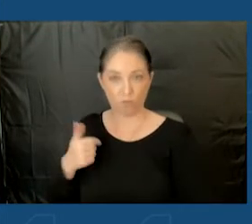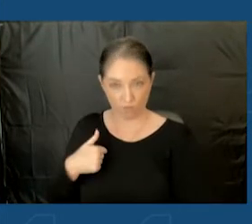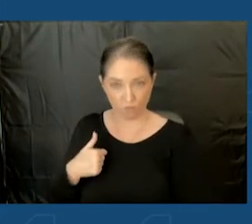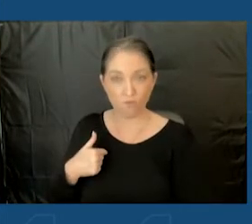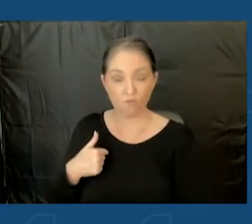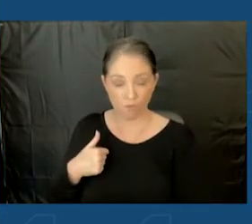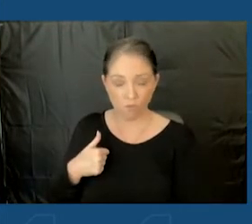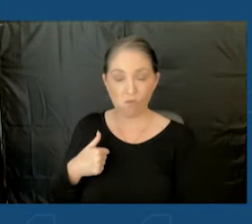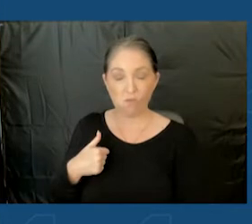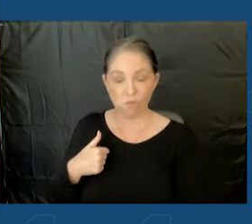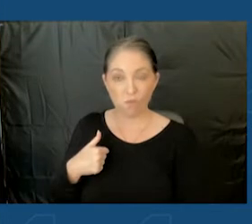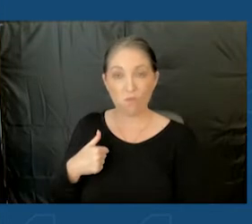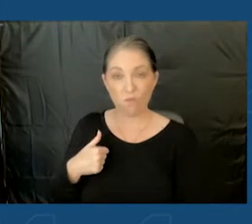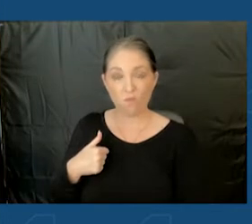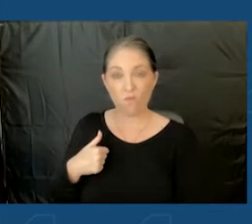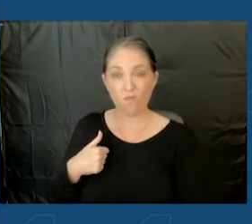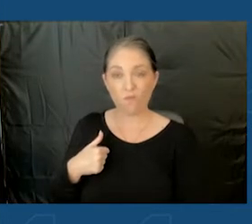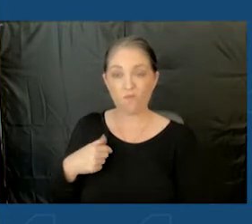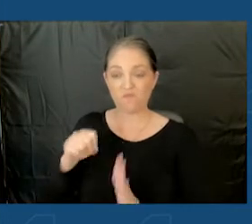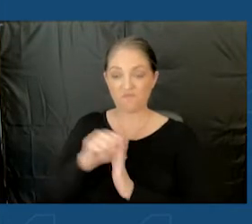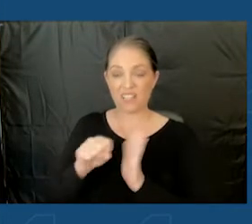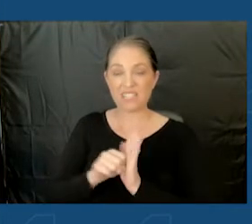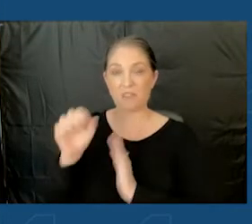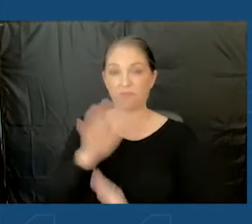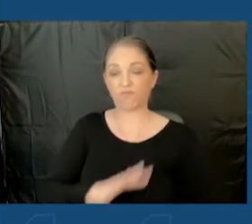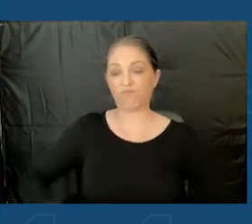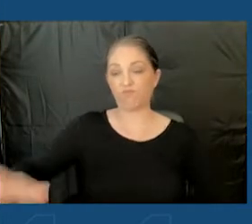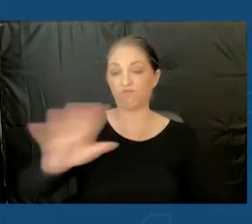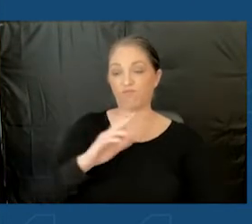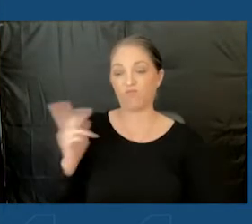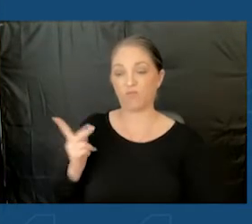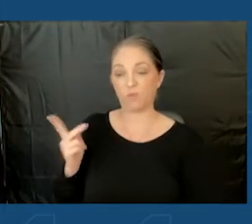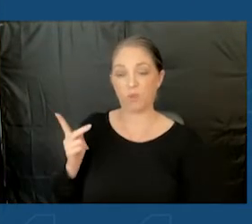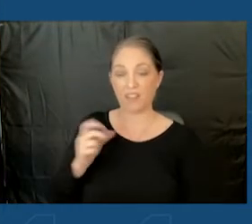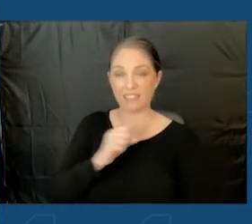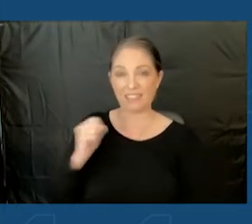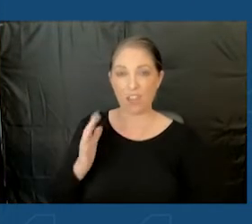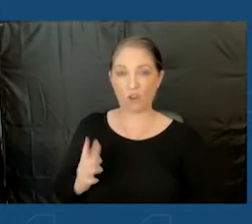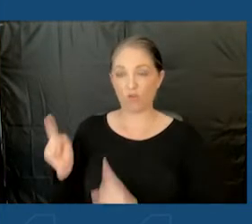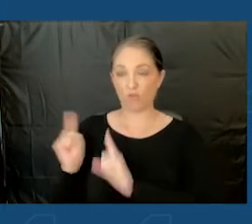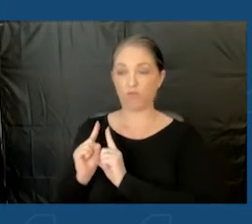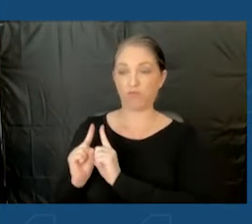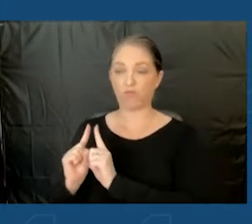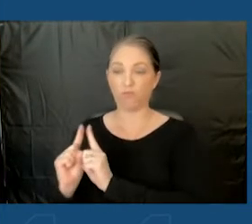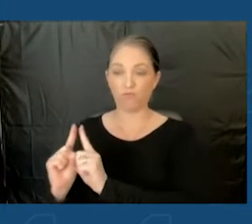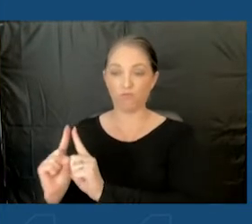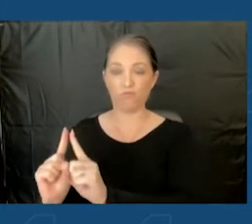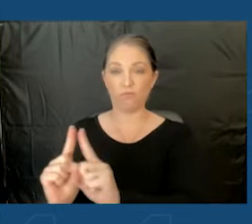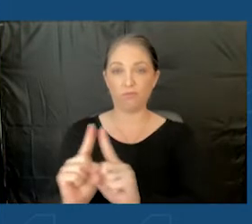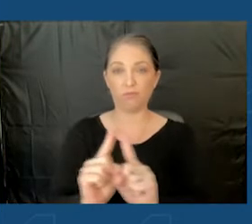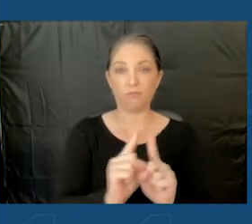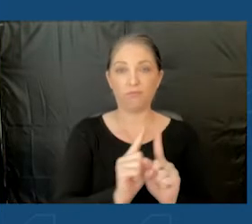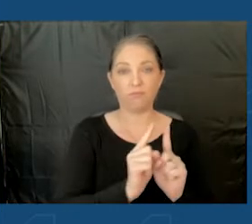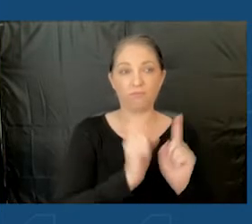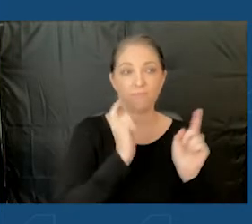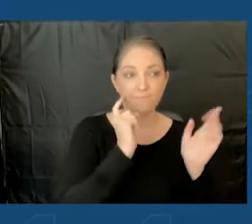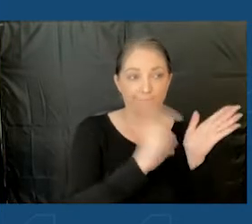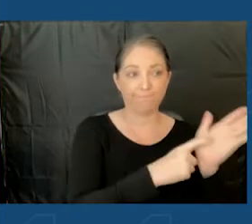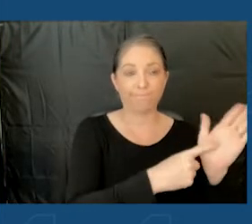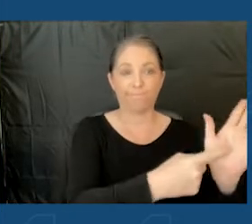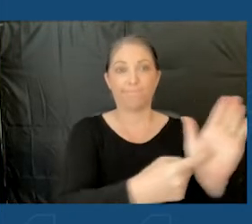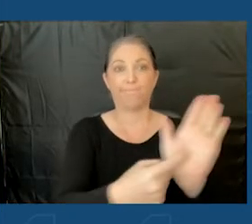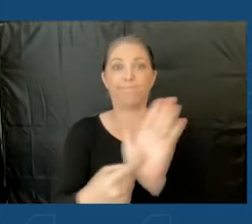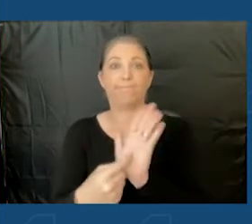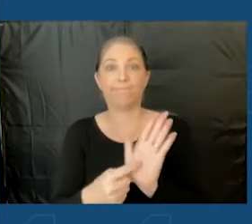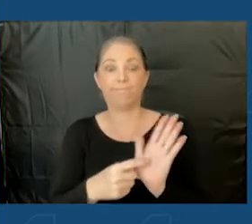I used to go around the state with Kirsten Gillibrand, putting a spotlight on the needs of families and working